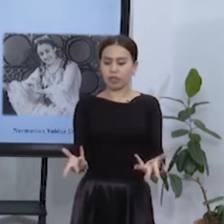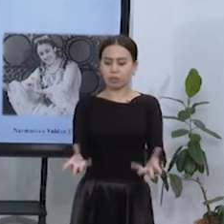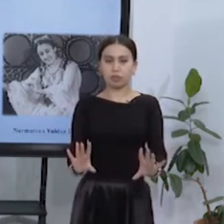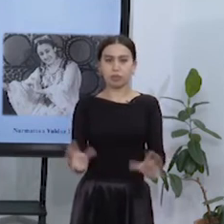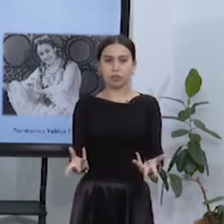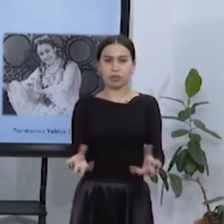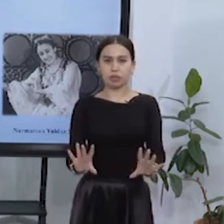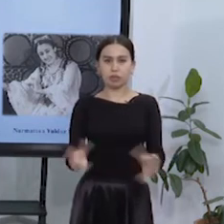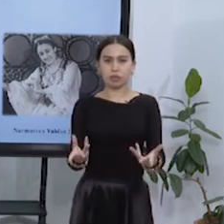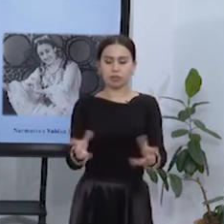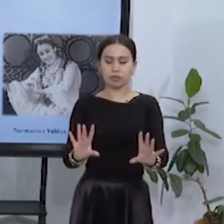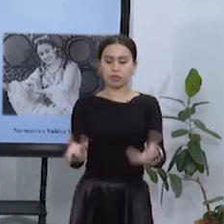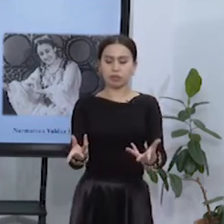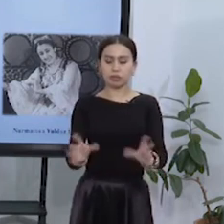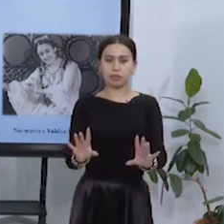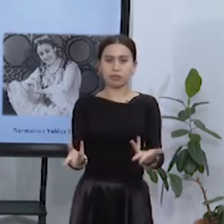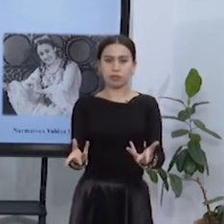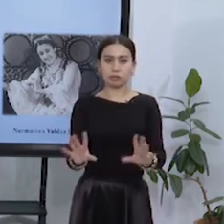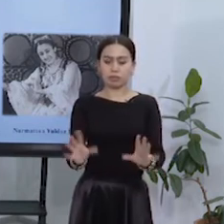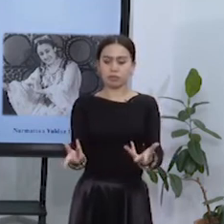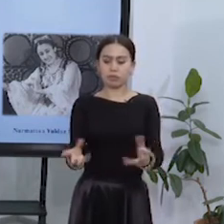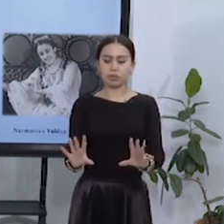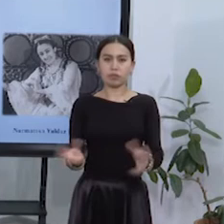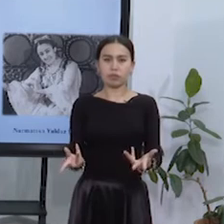qo'llarimizni bajaramiz. Mana.